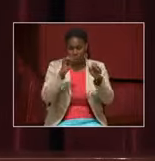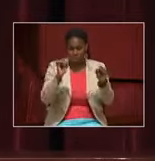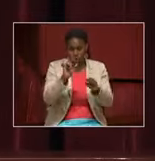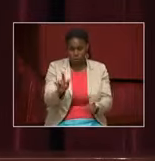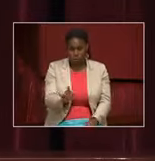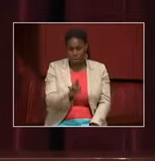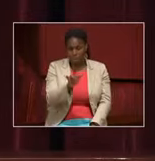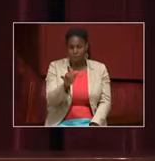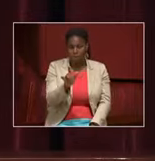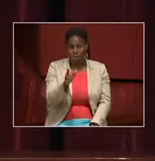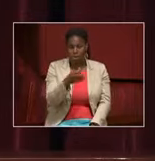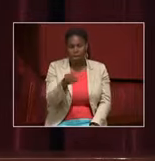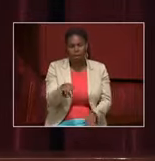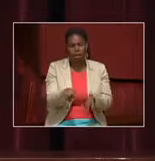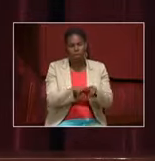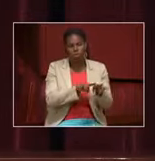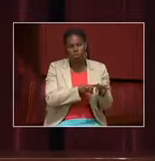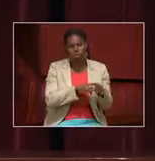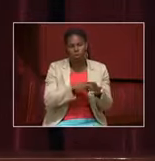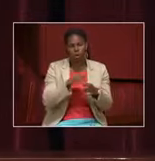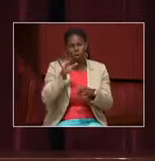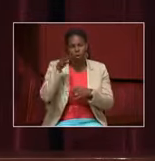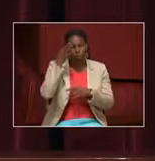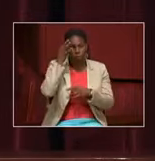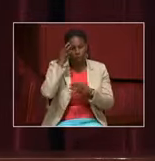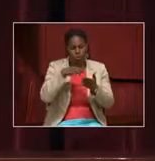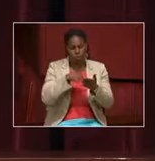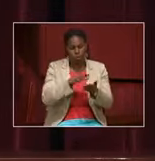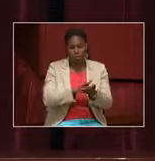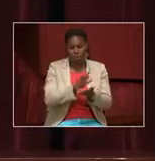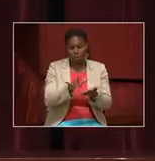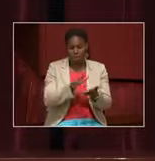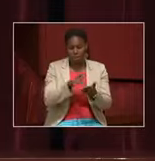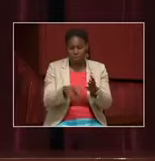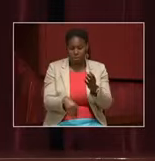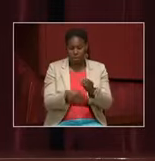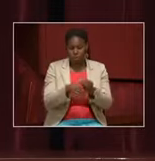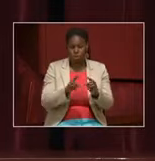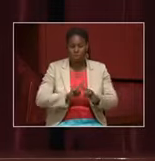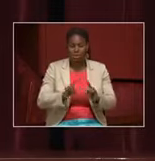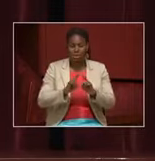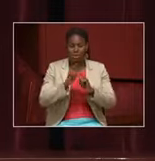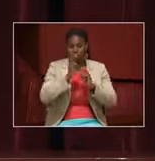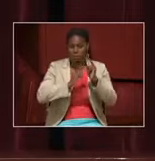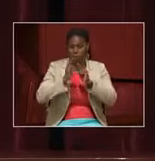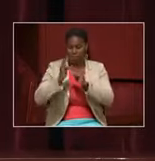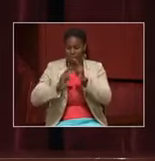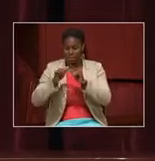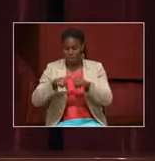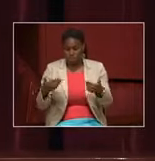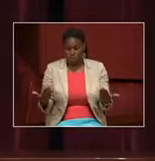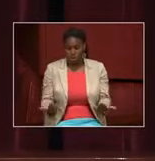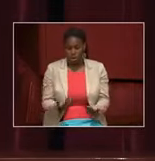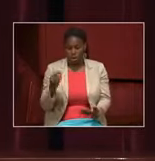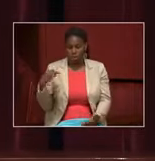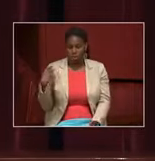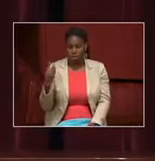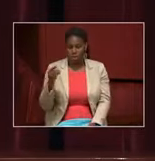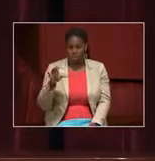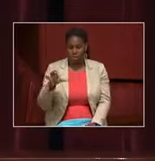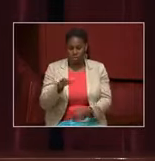libraries, and also federal record centers, in addition to the different facilities that are here in the Washington metro